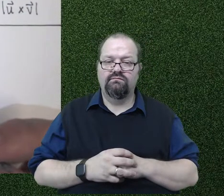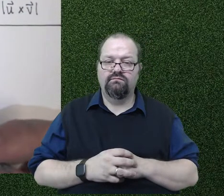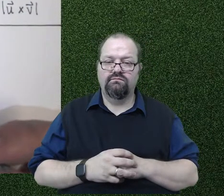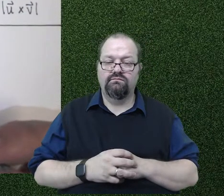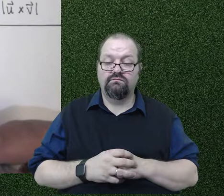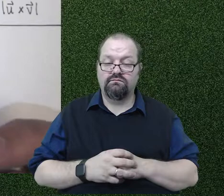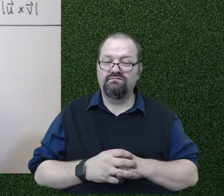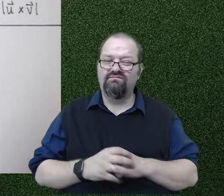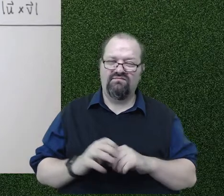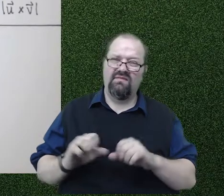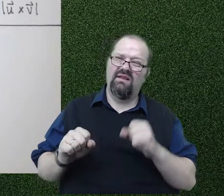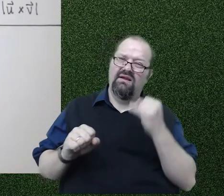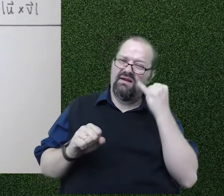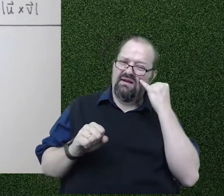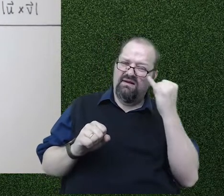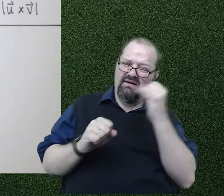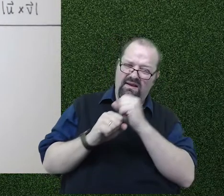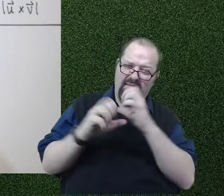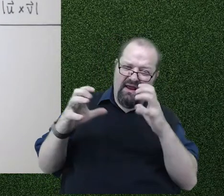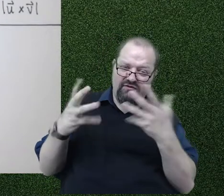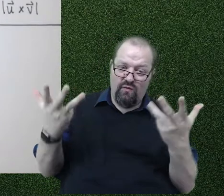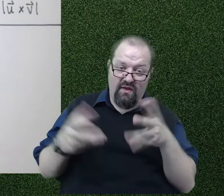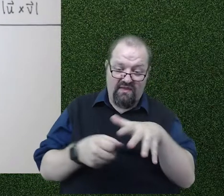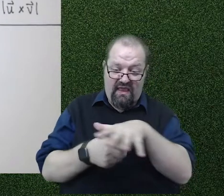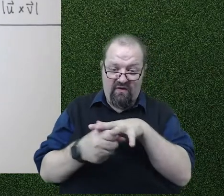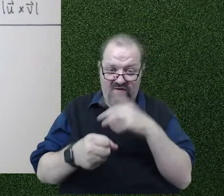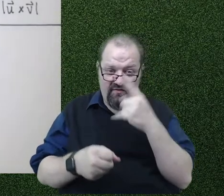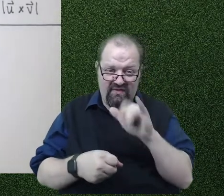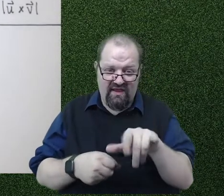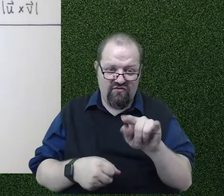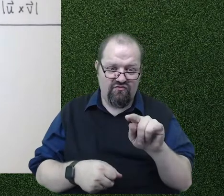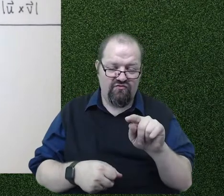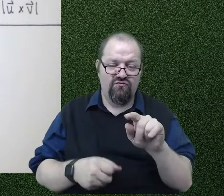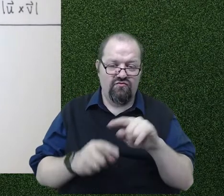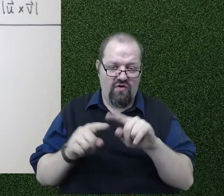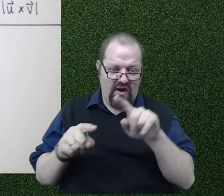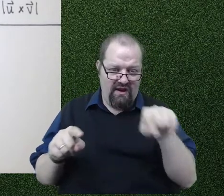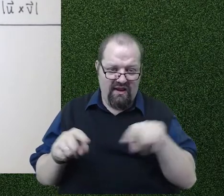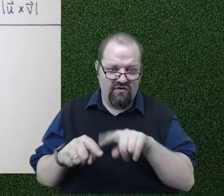You can imagine what the area of that triangle is. Well, this is the base.